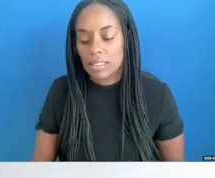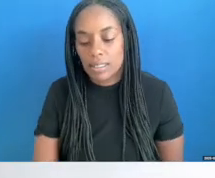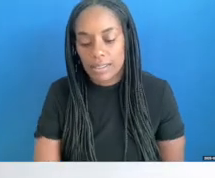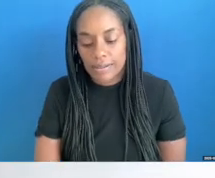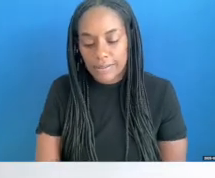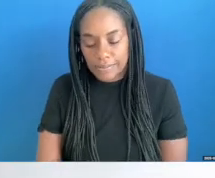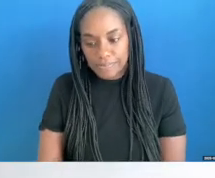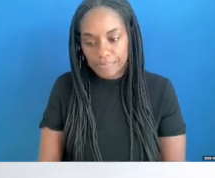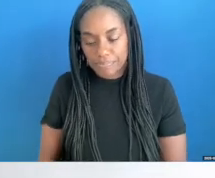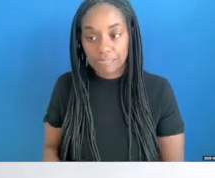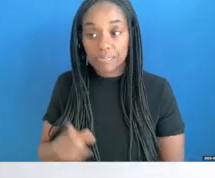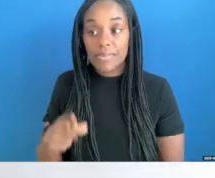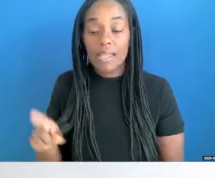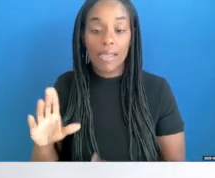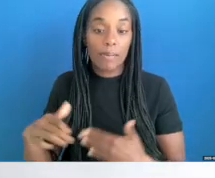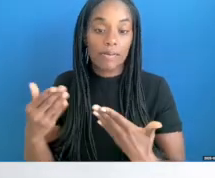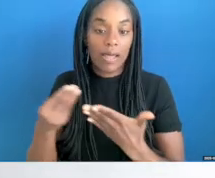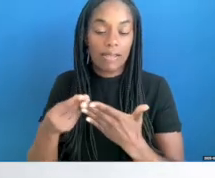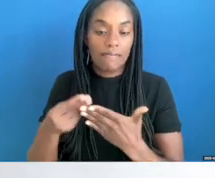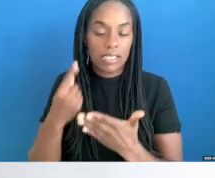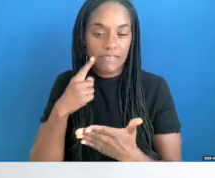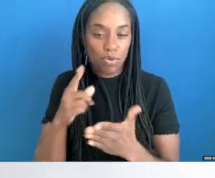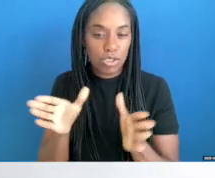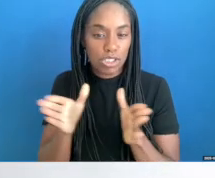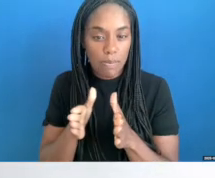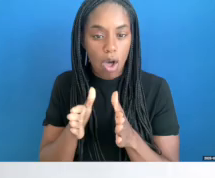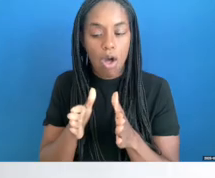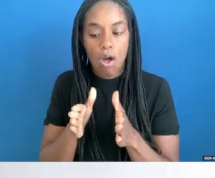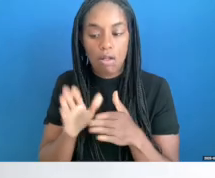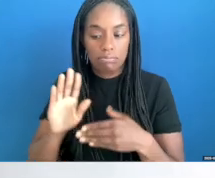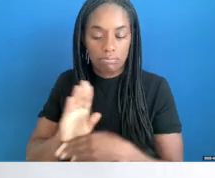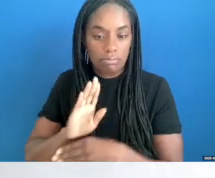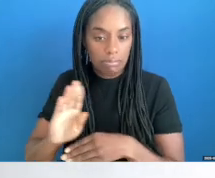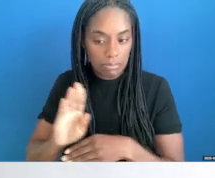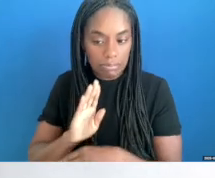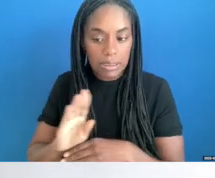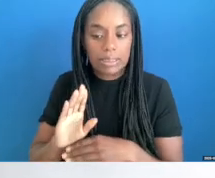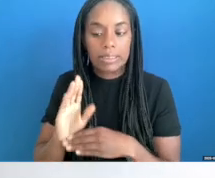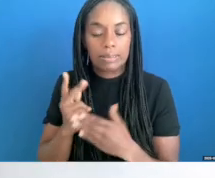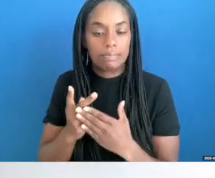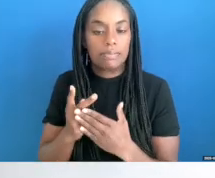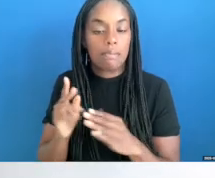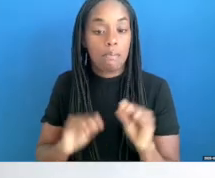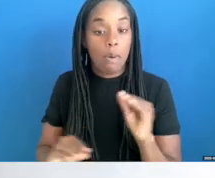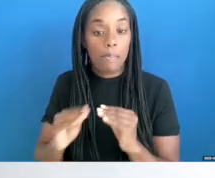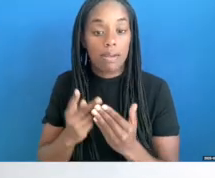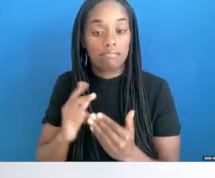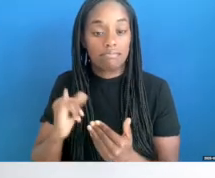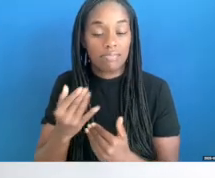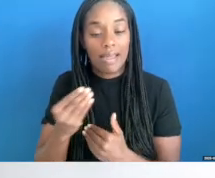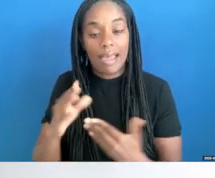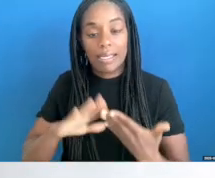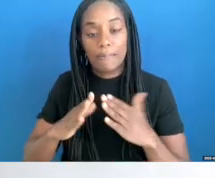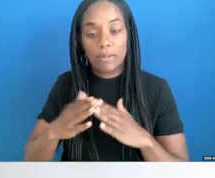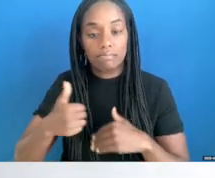And they were provided funds for small-scale shared mobility projects as well as community